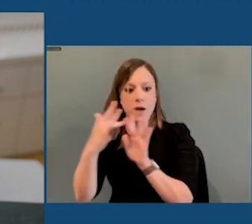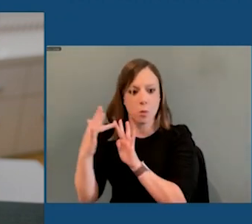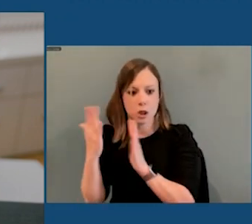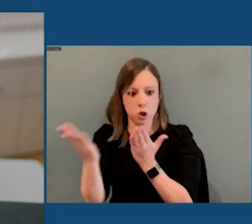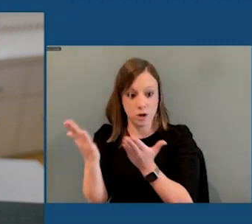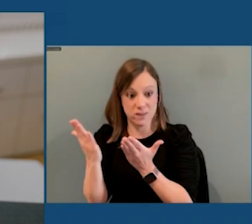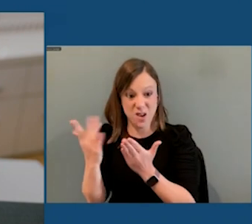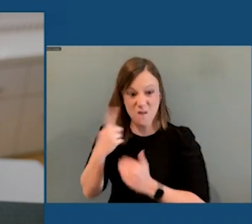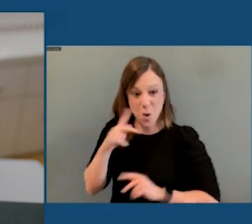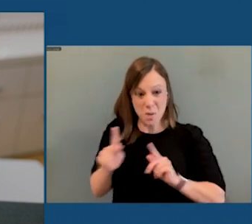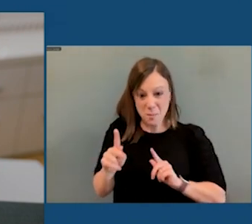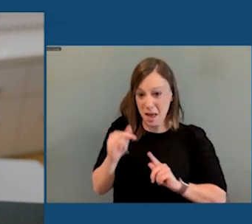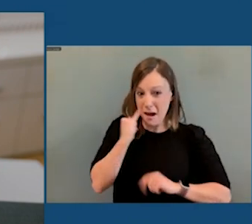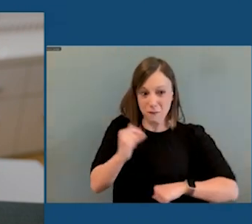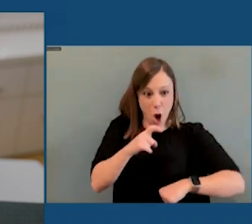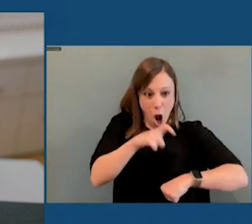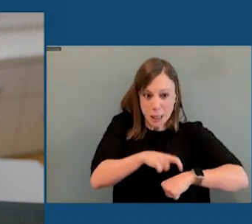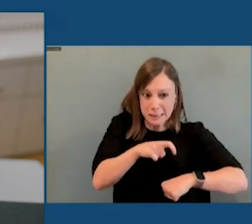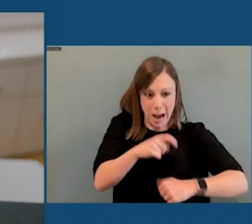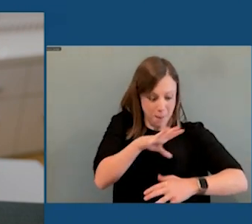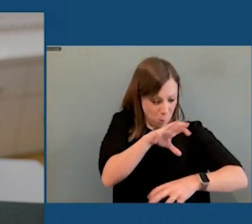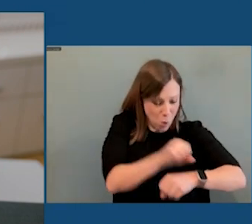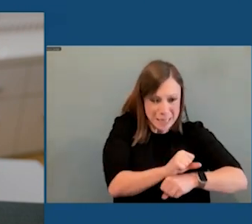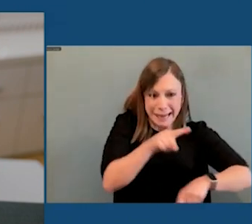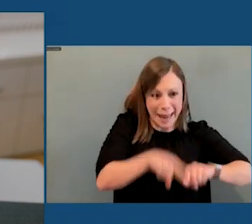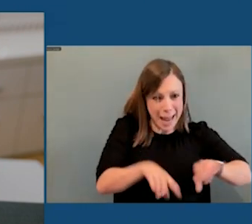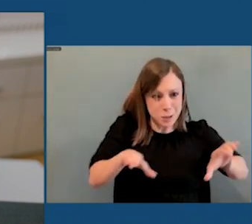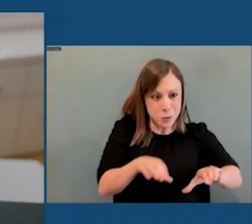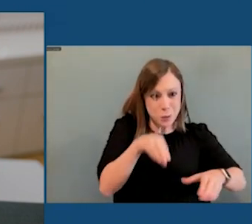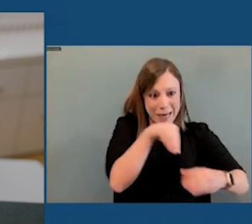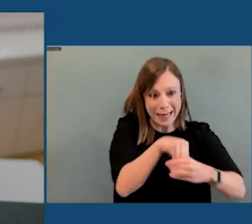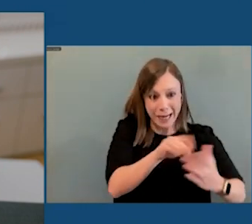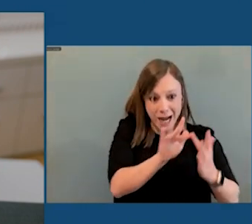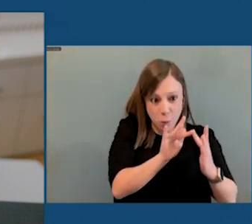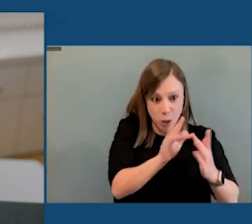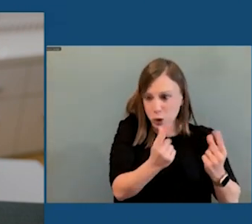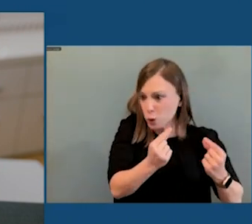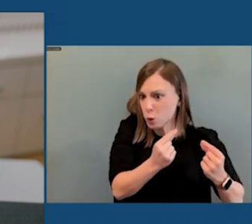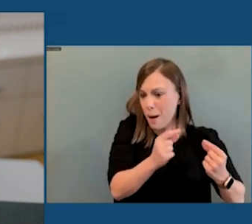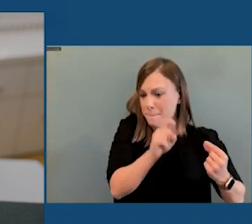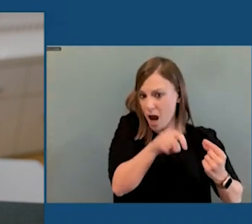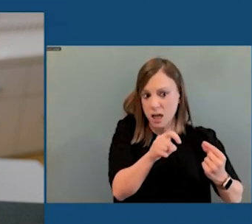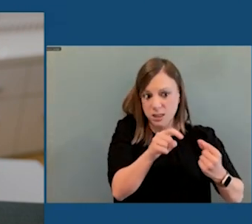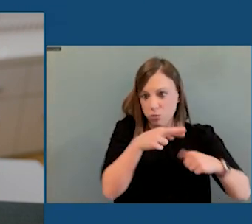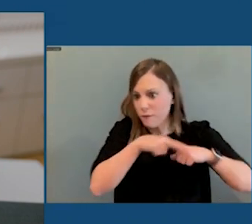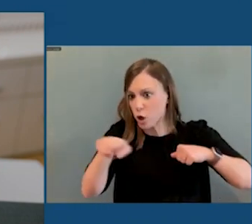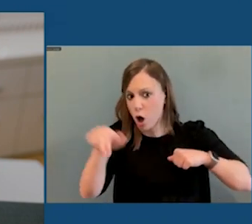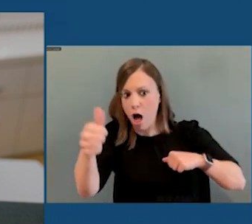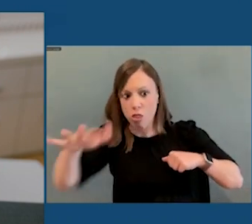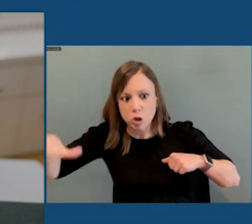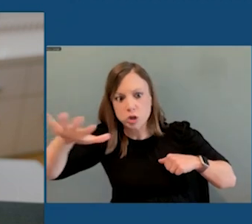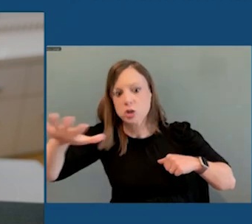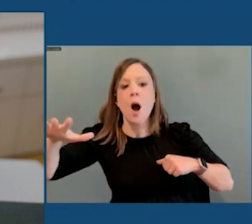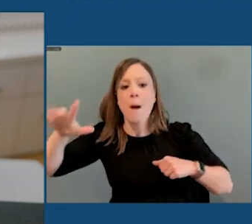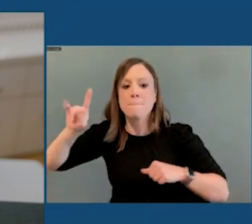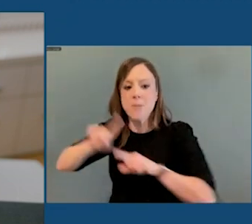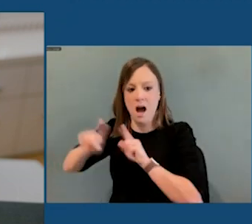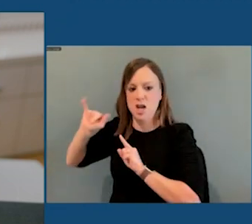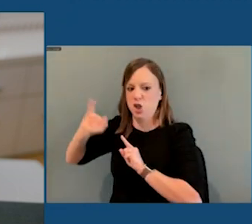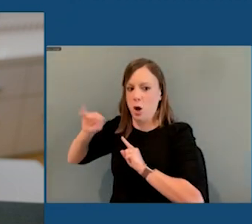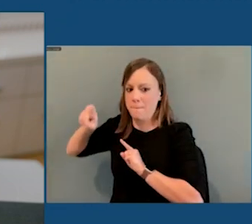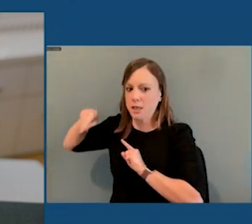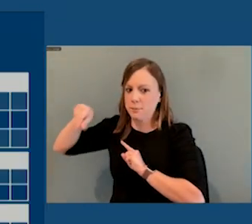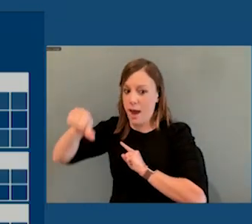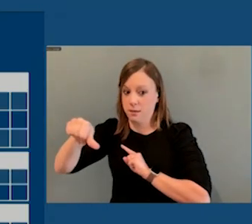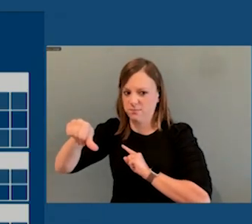timely appointments aren't available in network. Now, in addition to mental health, we're laser focused on